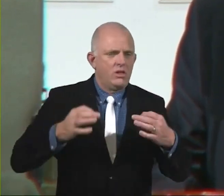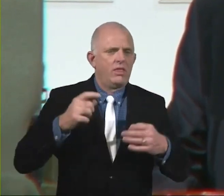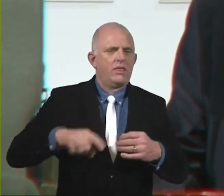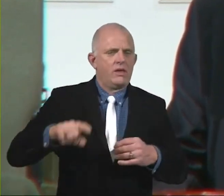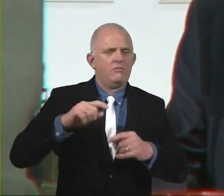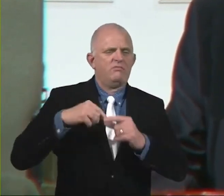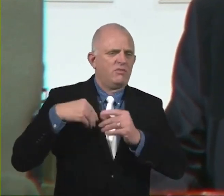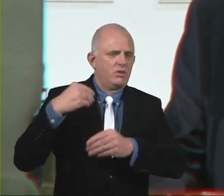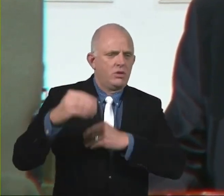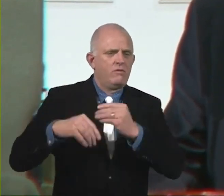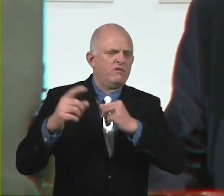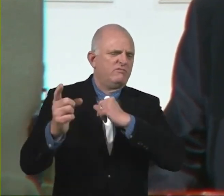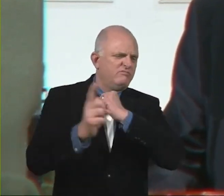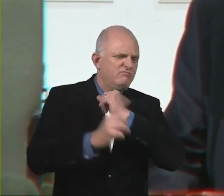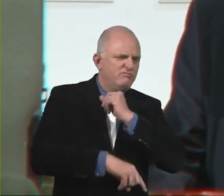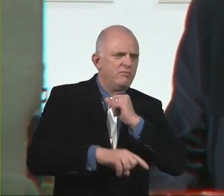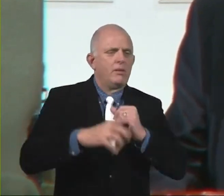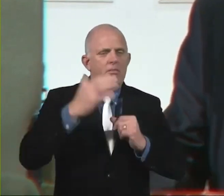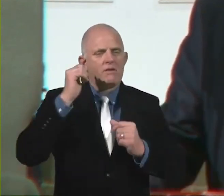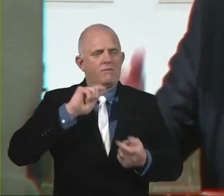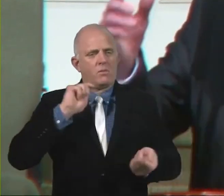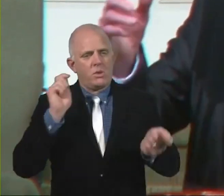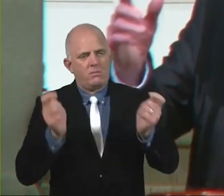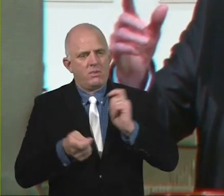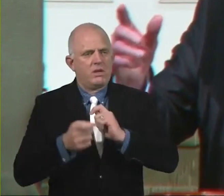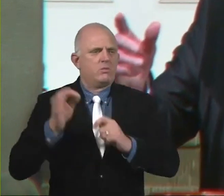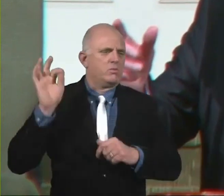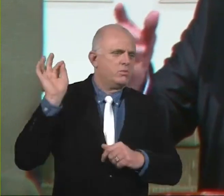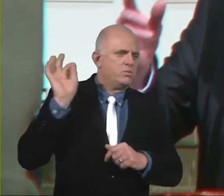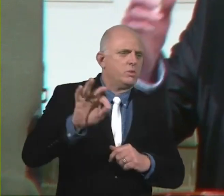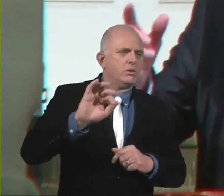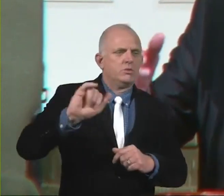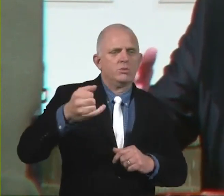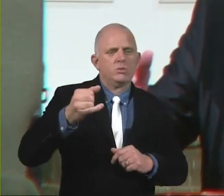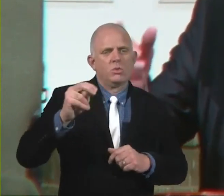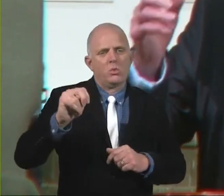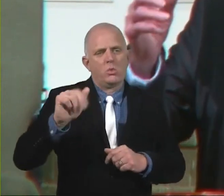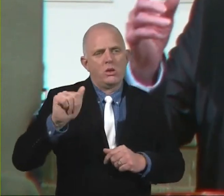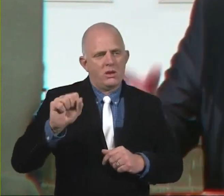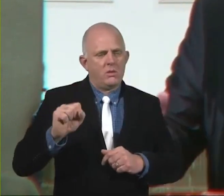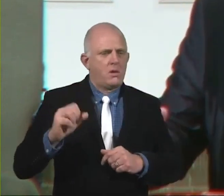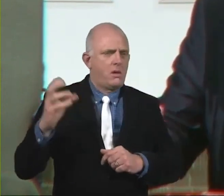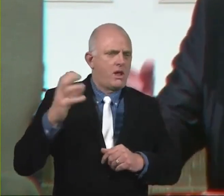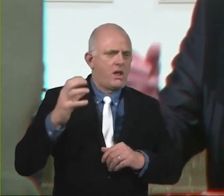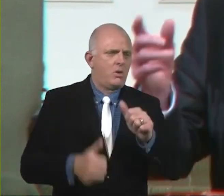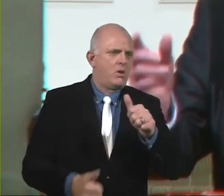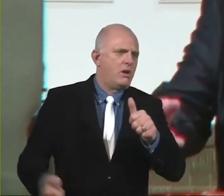they repented at the preaching of Jonas. And behold, a greater than Jonas is